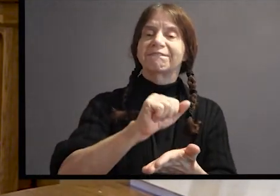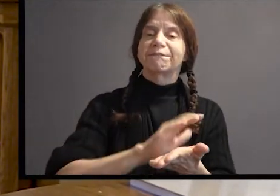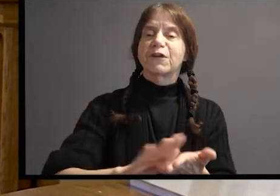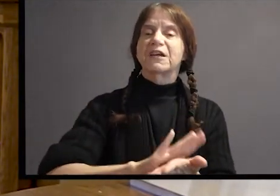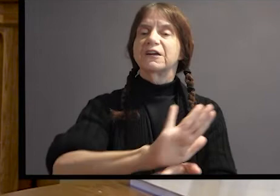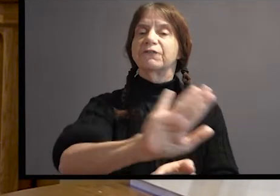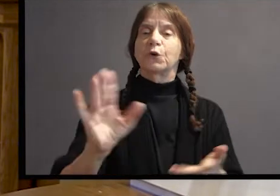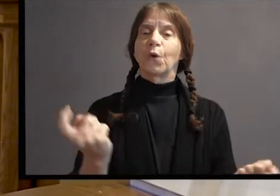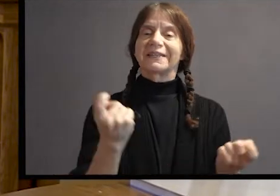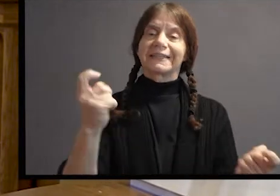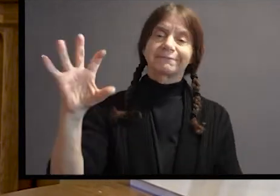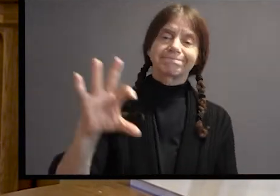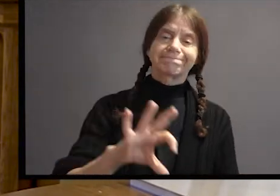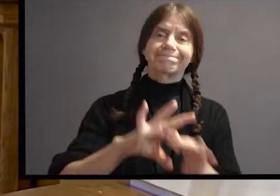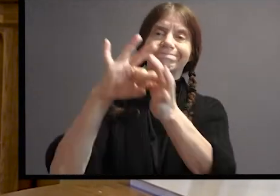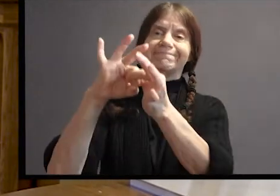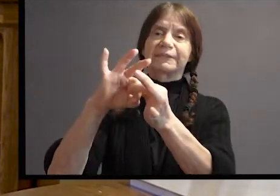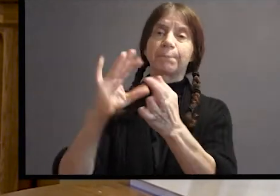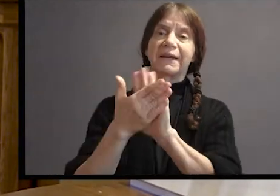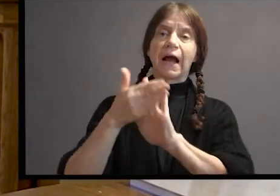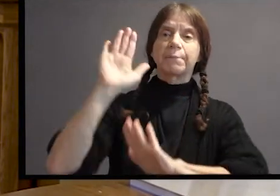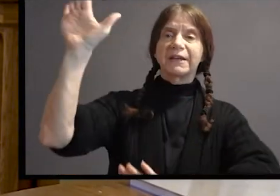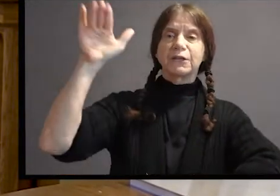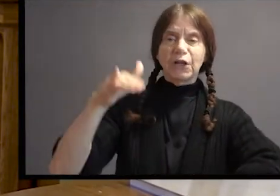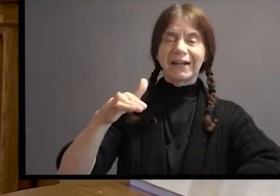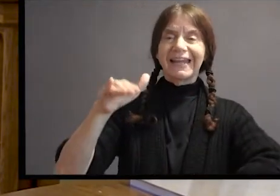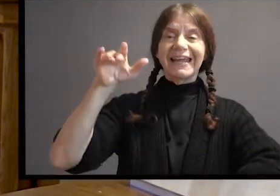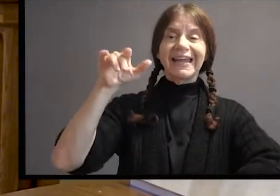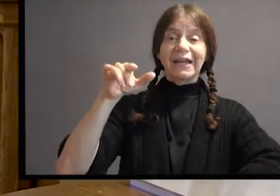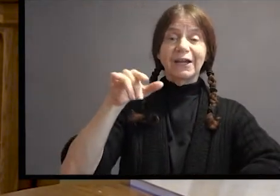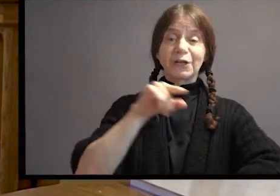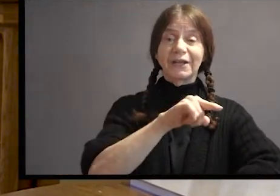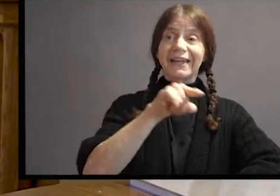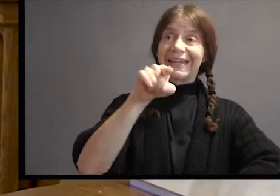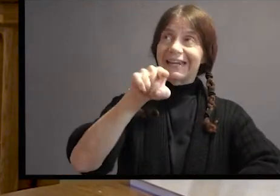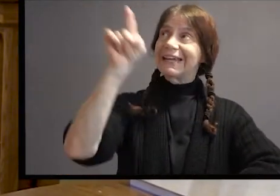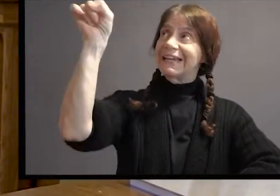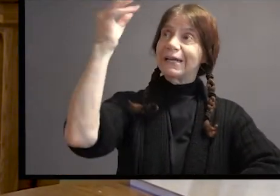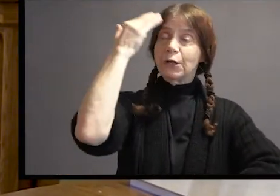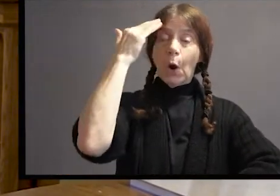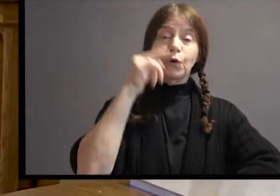He knows you even better than you know yourself.